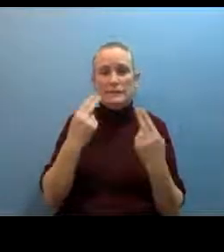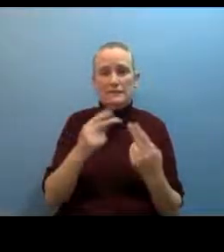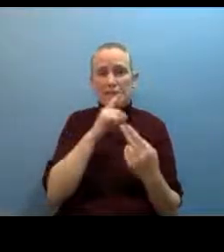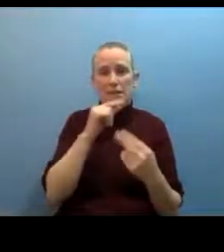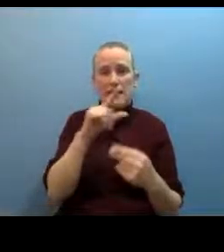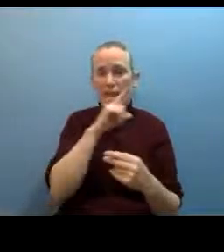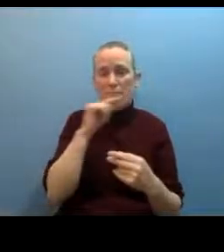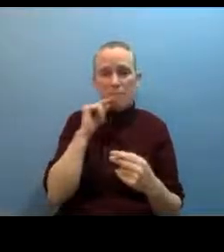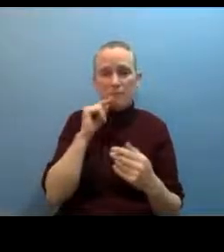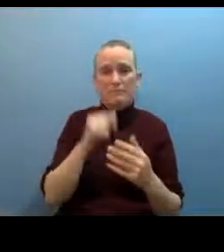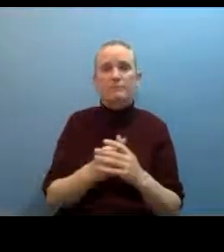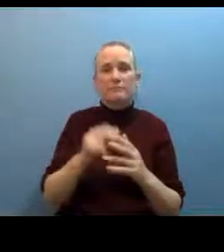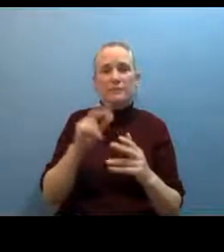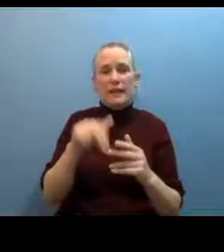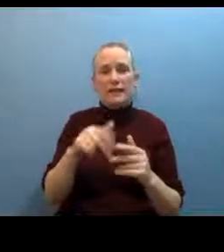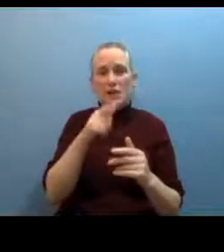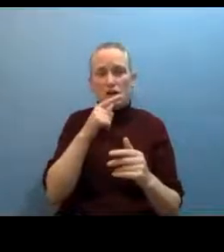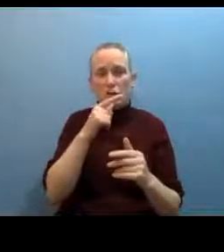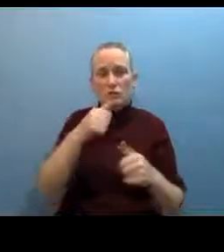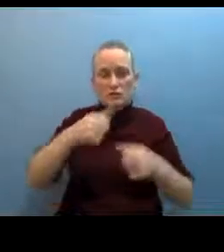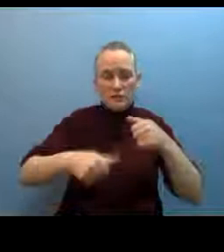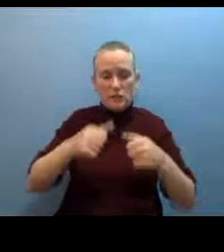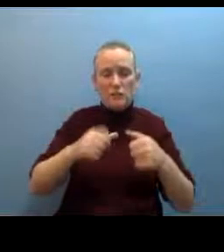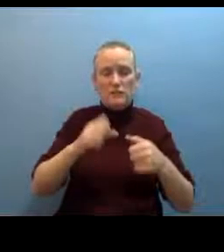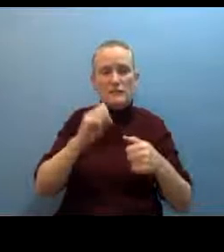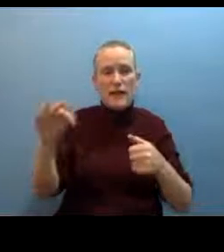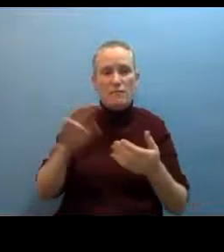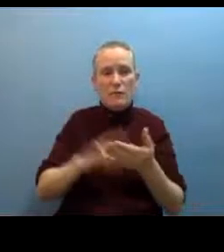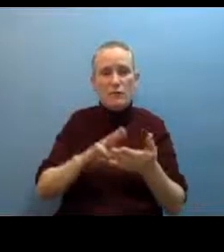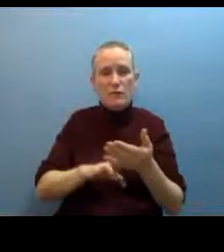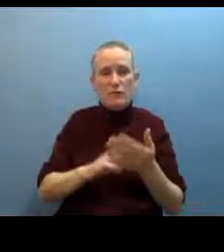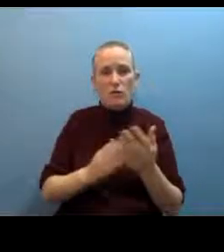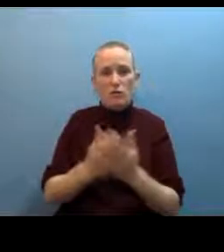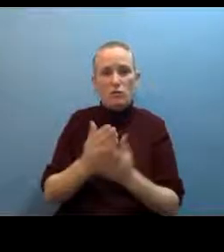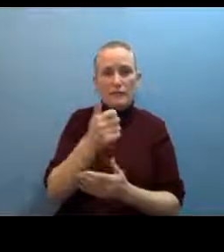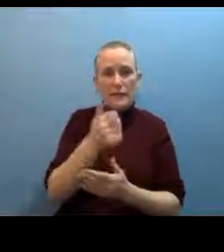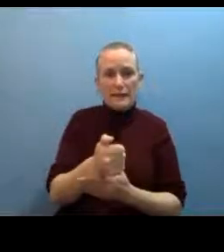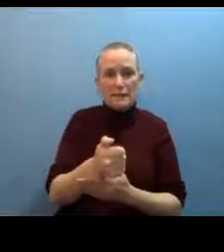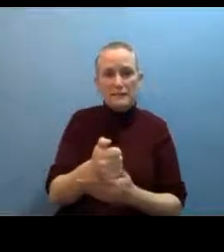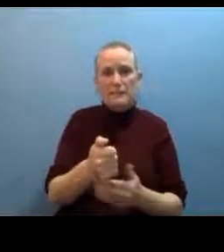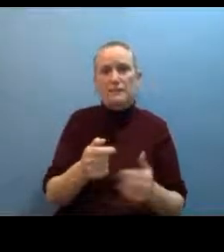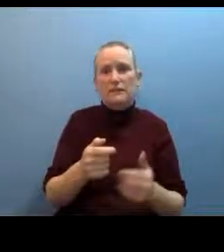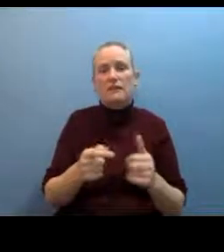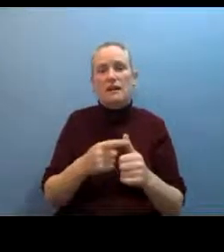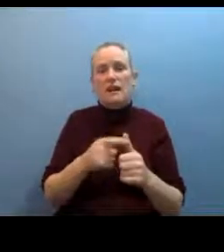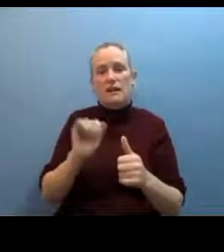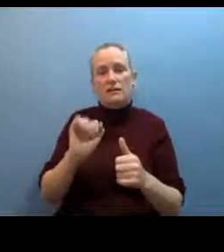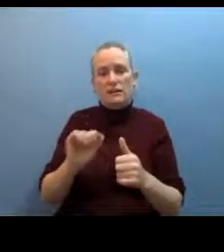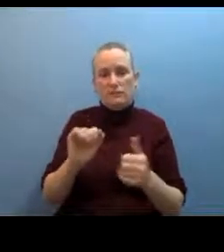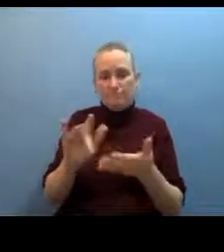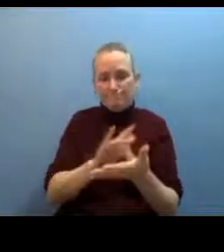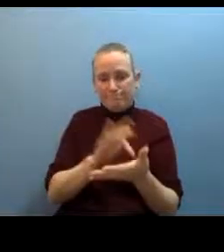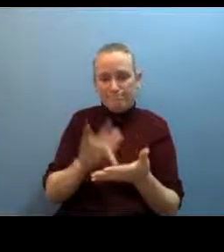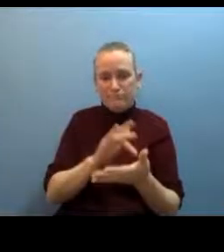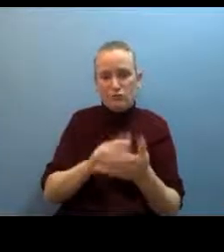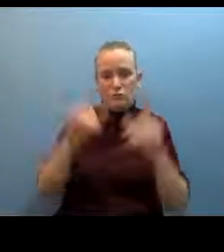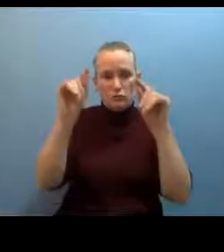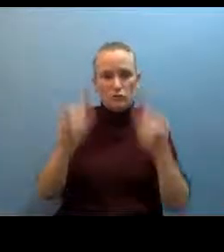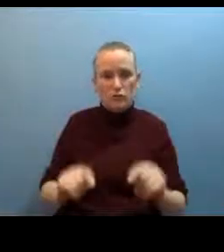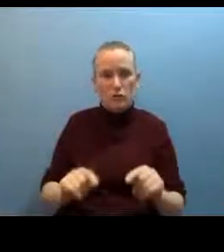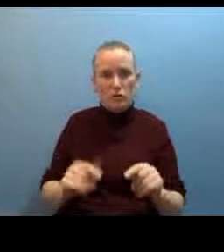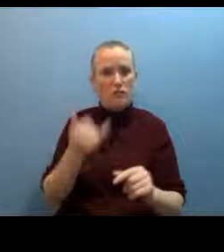Jigsaw staff member about what's going on for them via text on their tablet or their computer or their